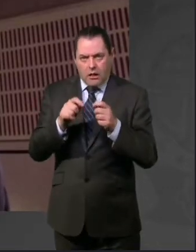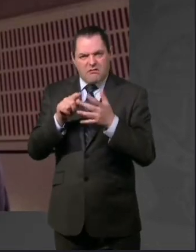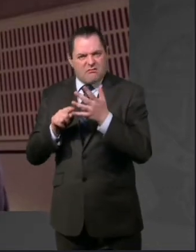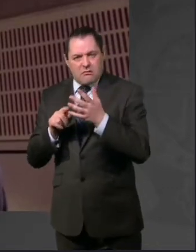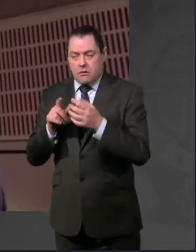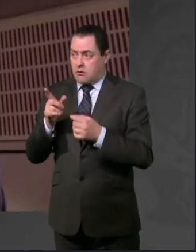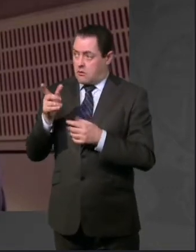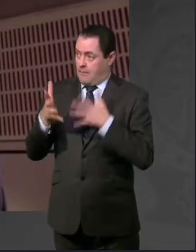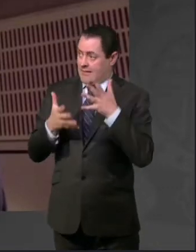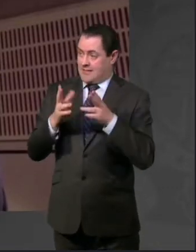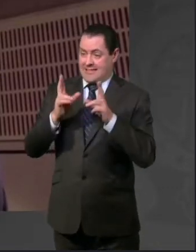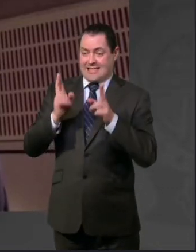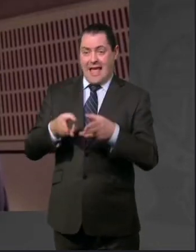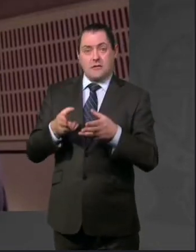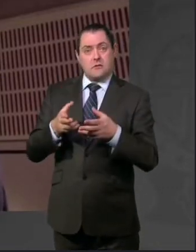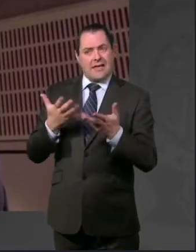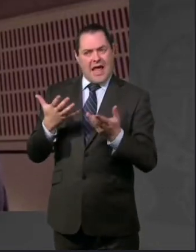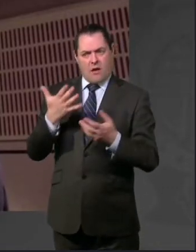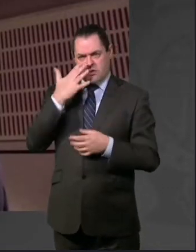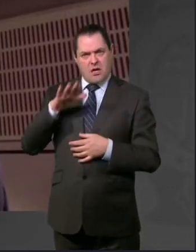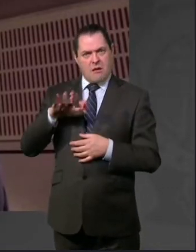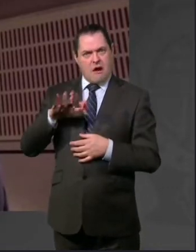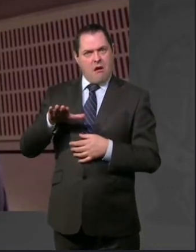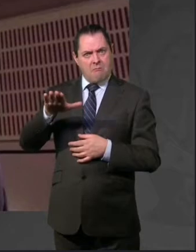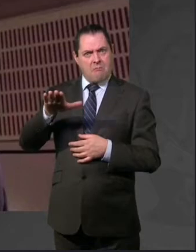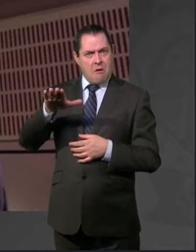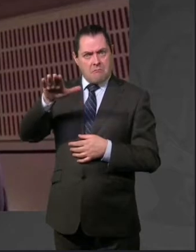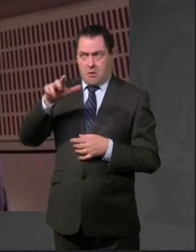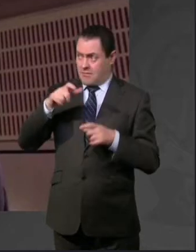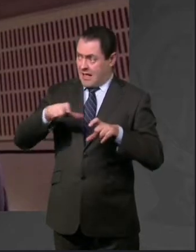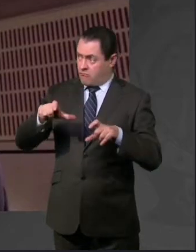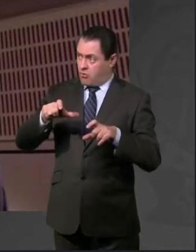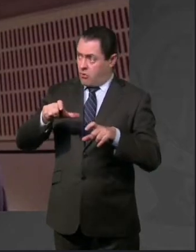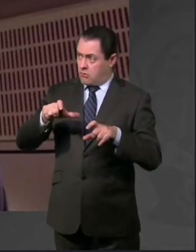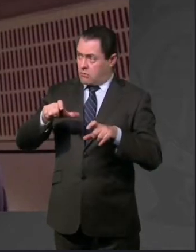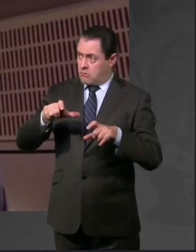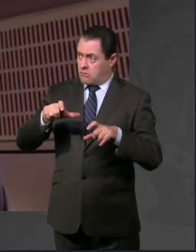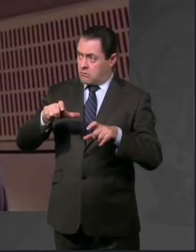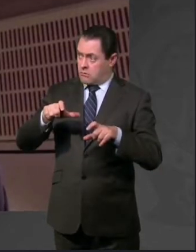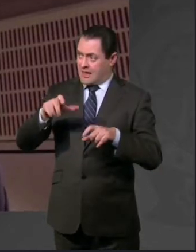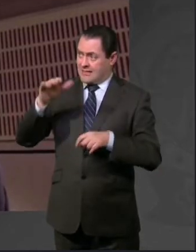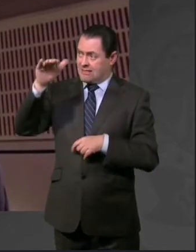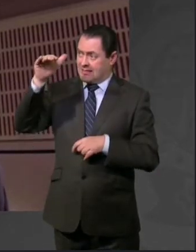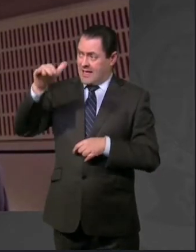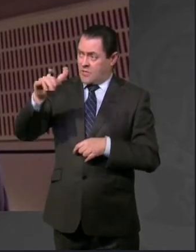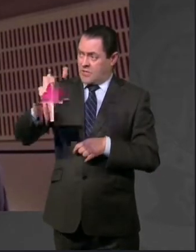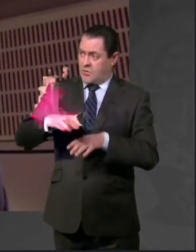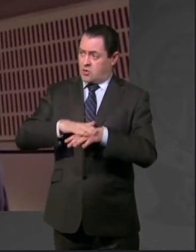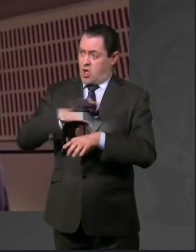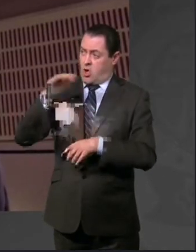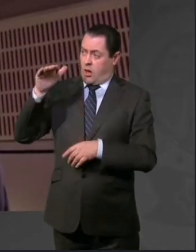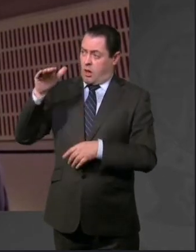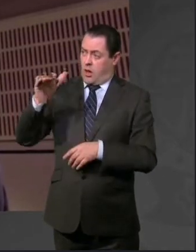fall more slowly? And on a different subject, what do you make of reports from Israel that the first dose of the